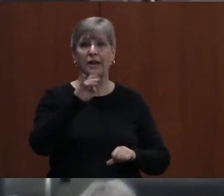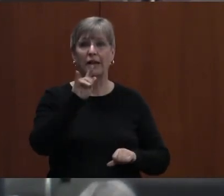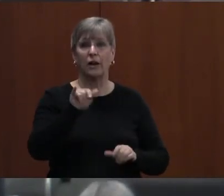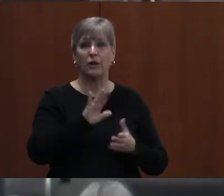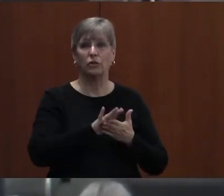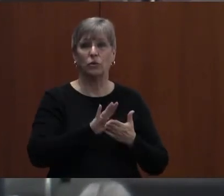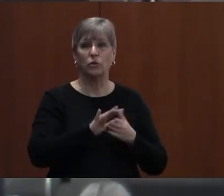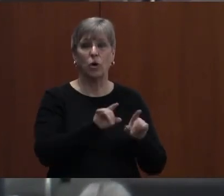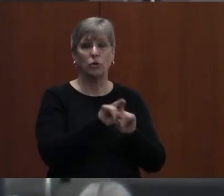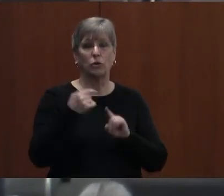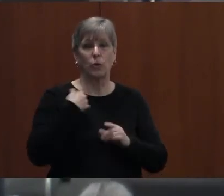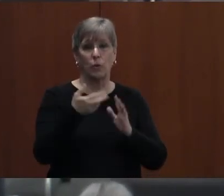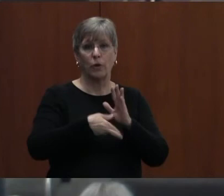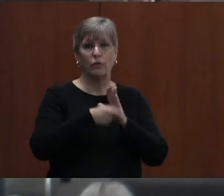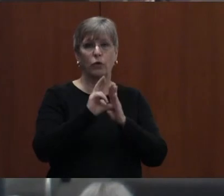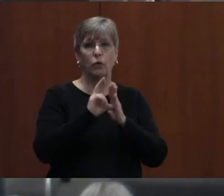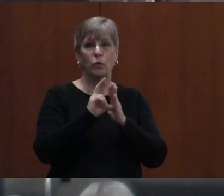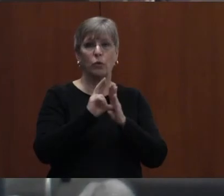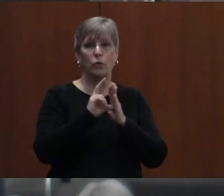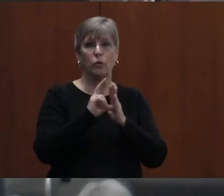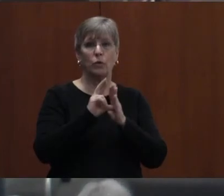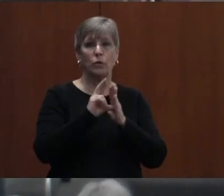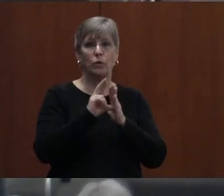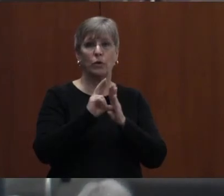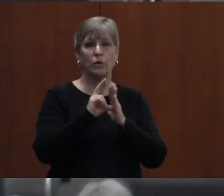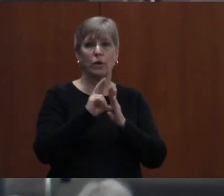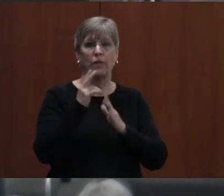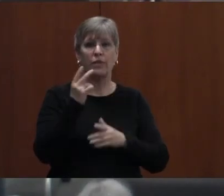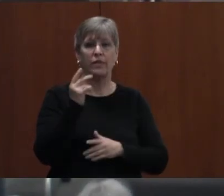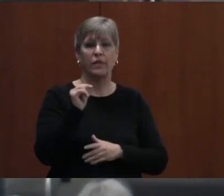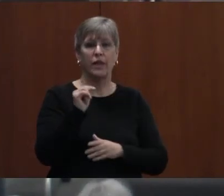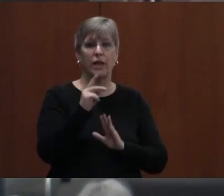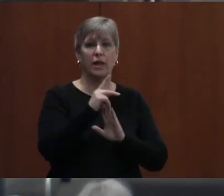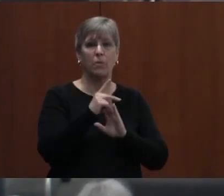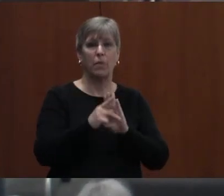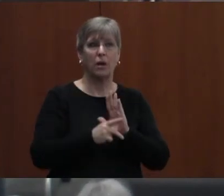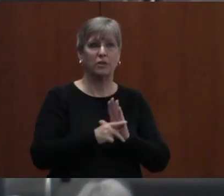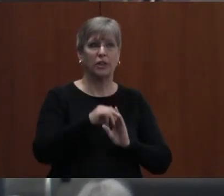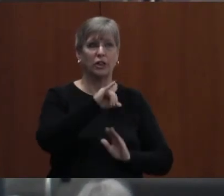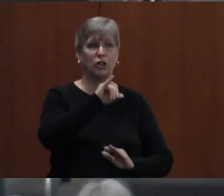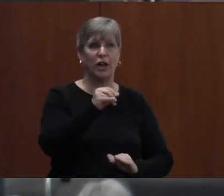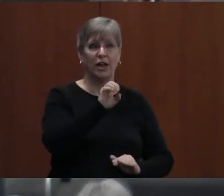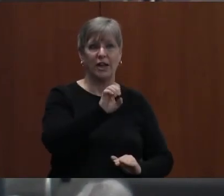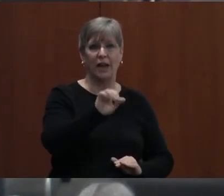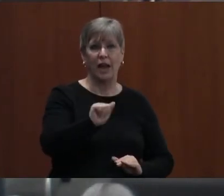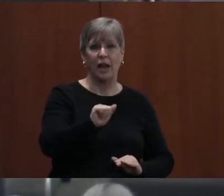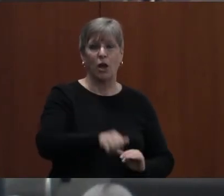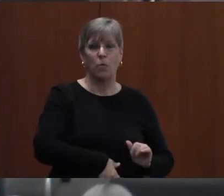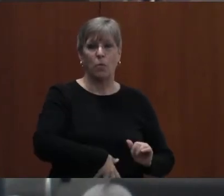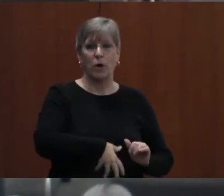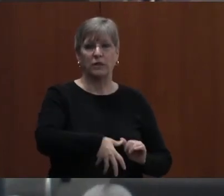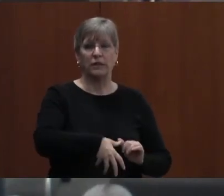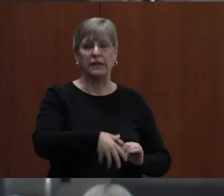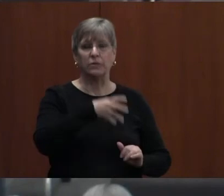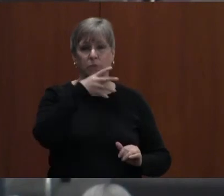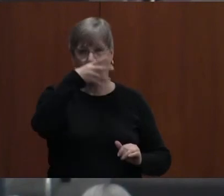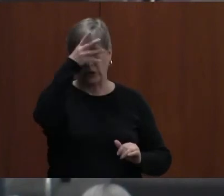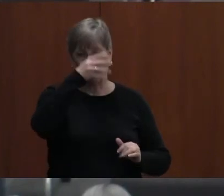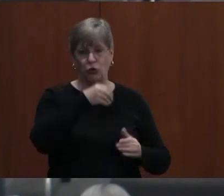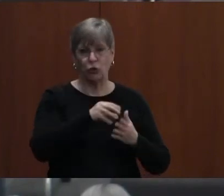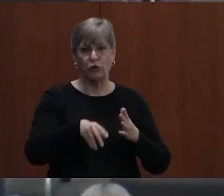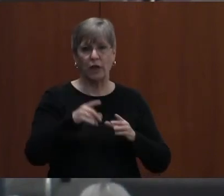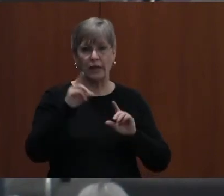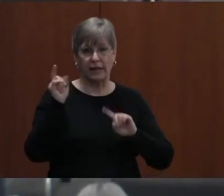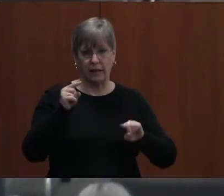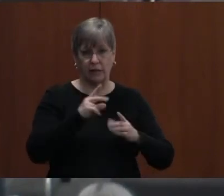We'll also be reviewing the policy JEA, which is Pregnant and Parenting Students Attendance Policy, which also had a